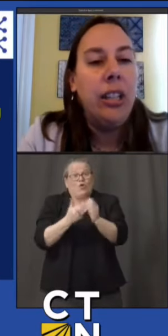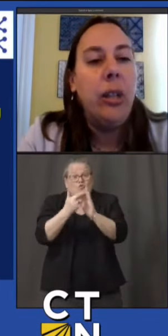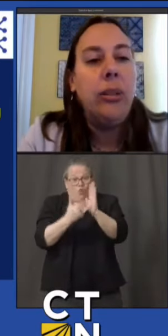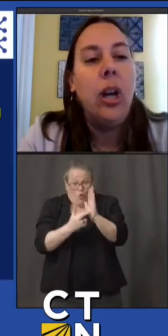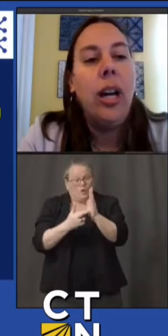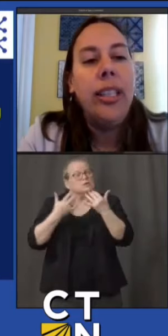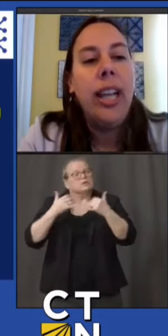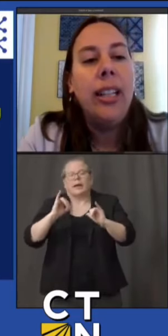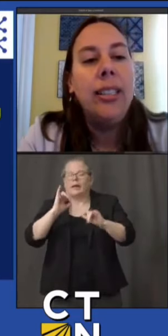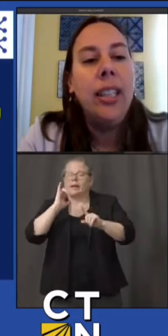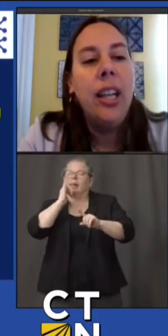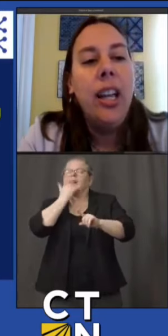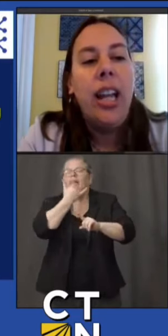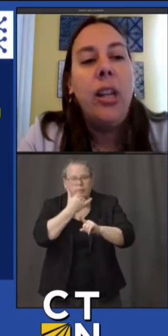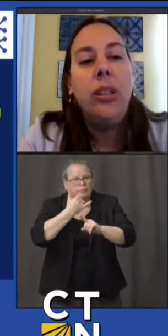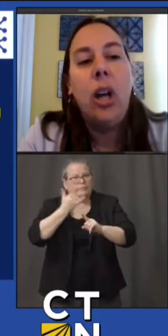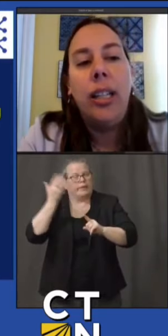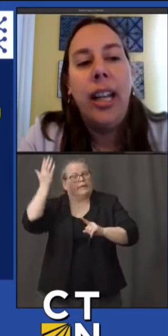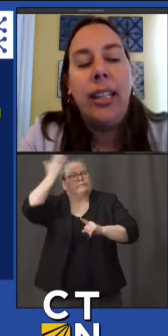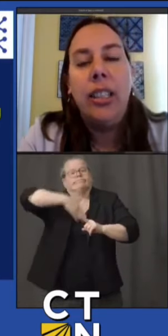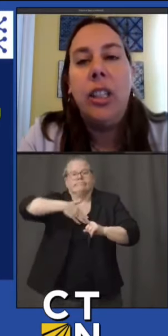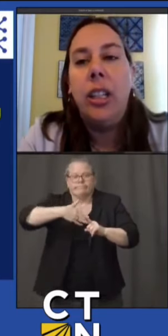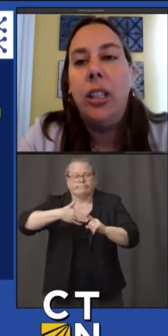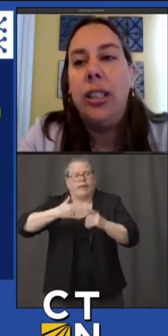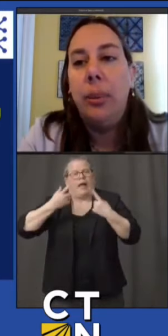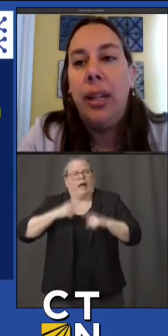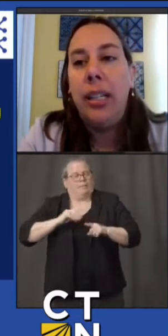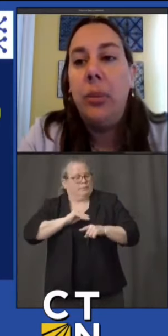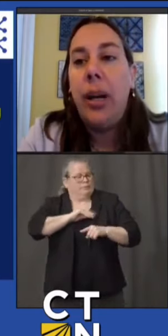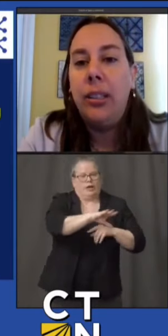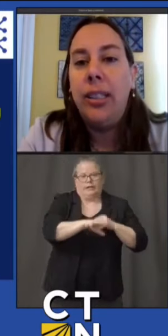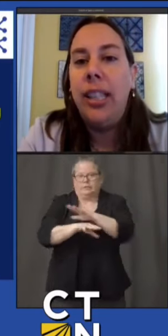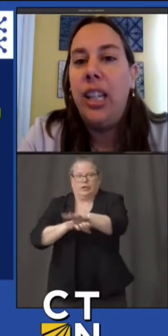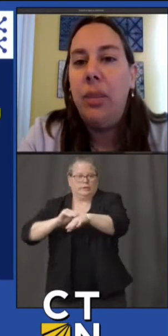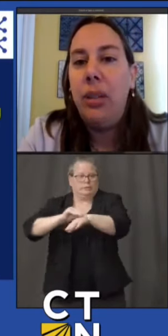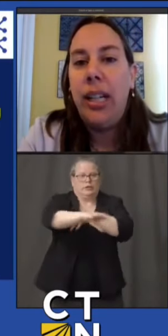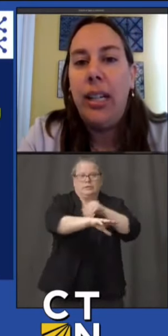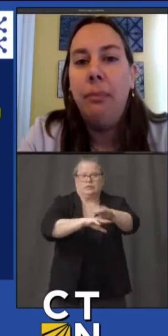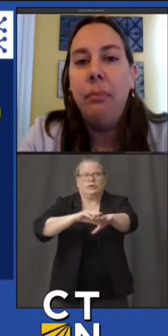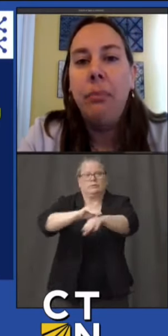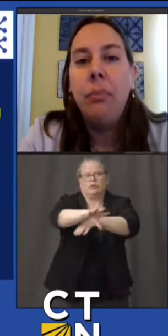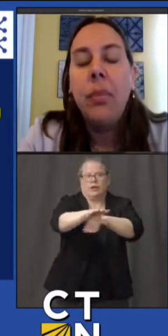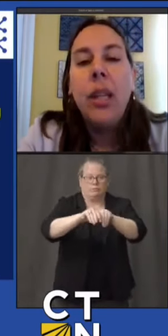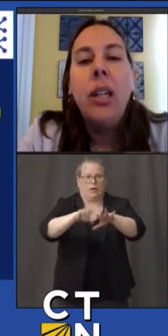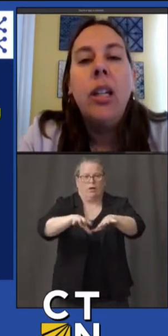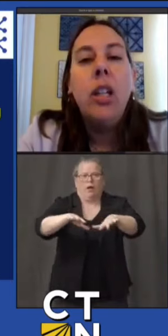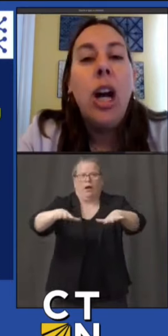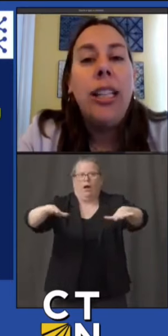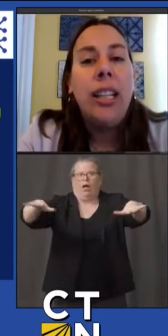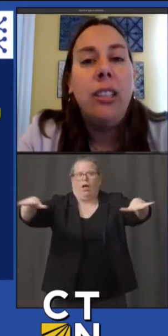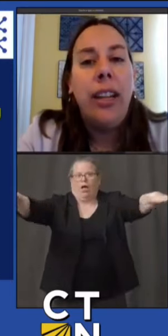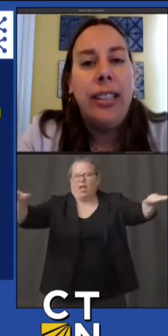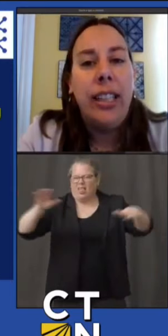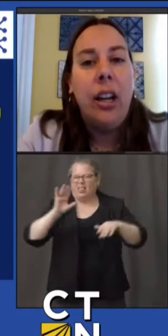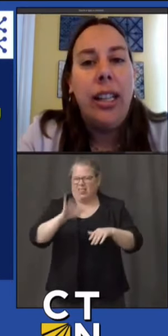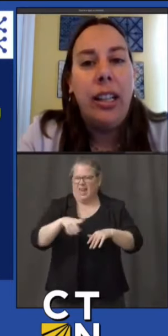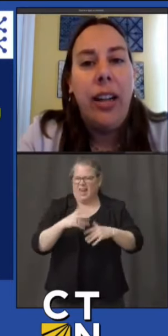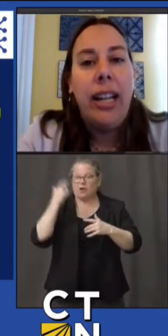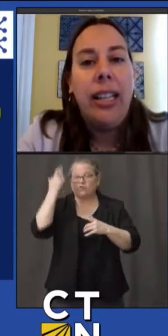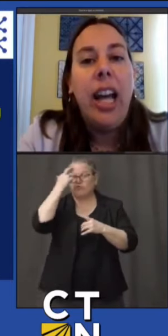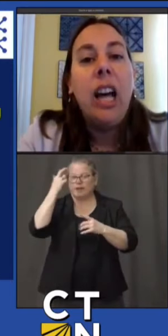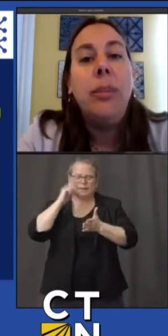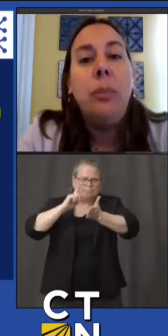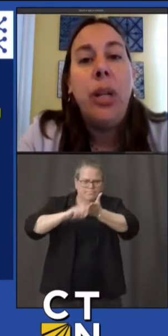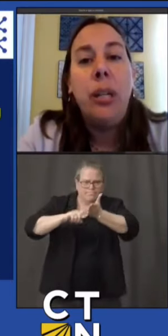to their close contacts, and those contacts in turn could spread it to others in the community. Contact tracing, on the other